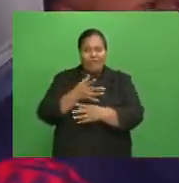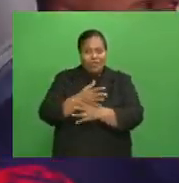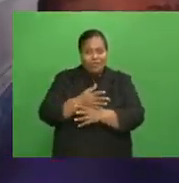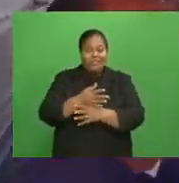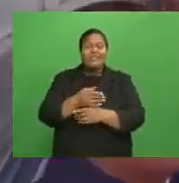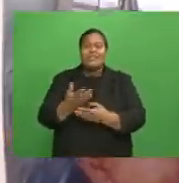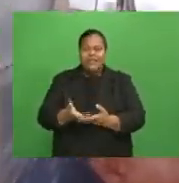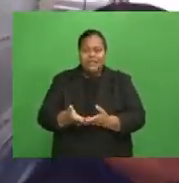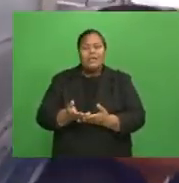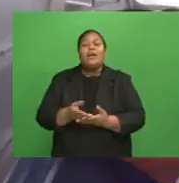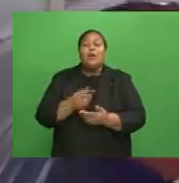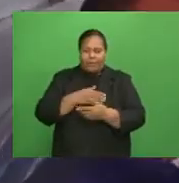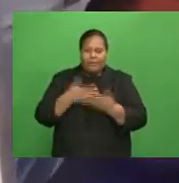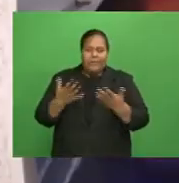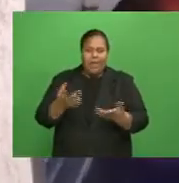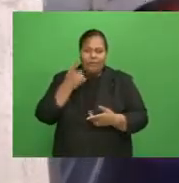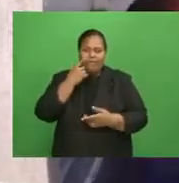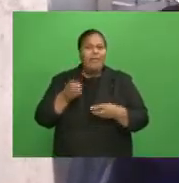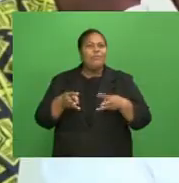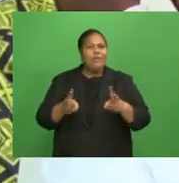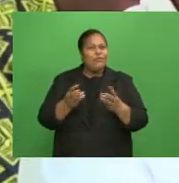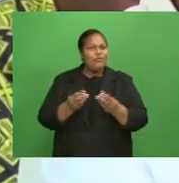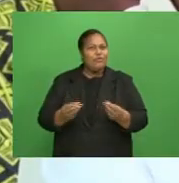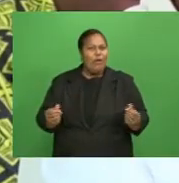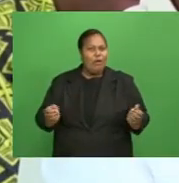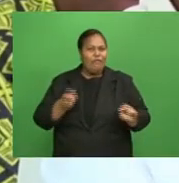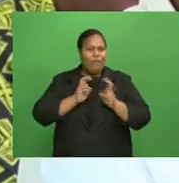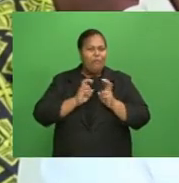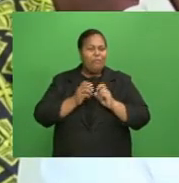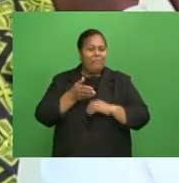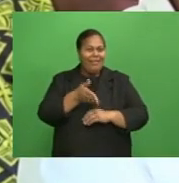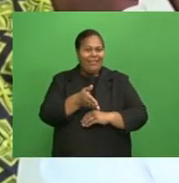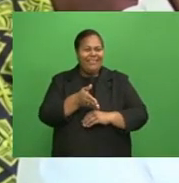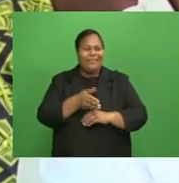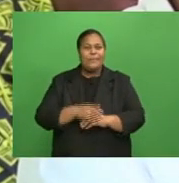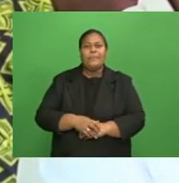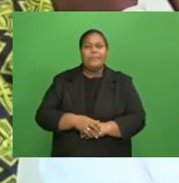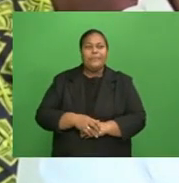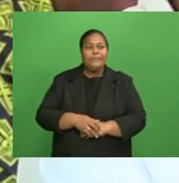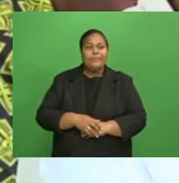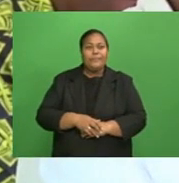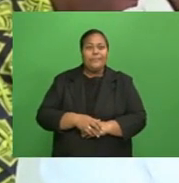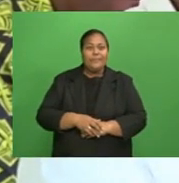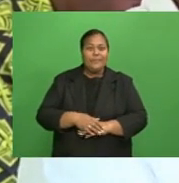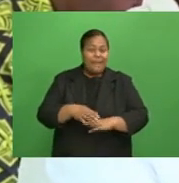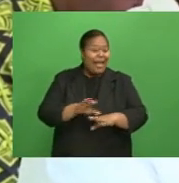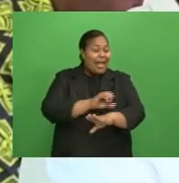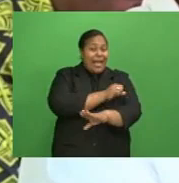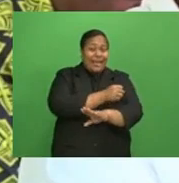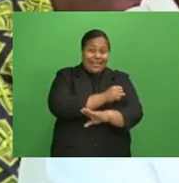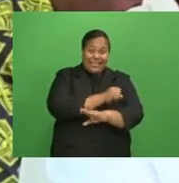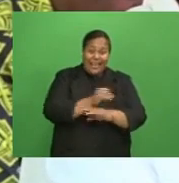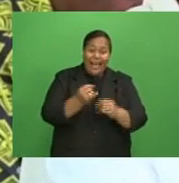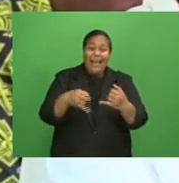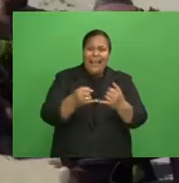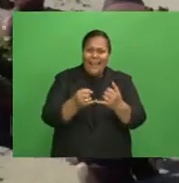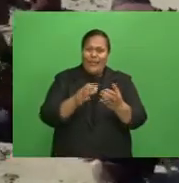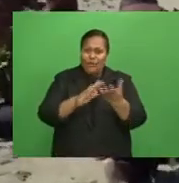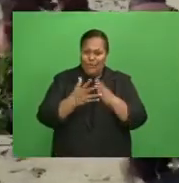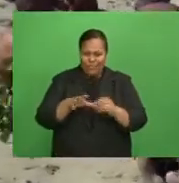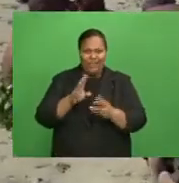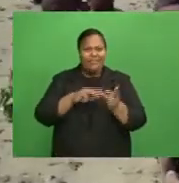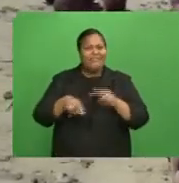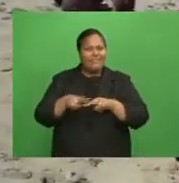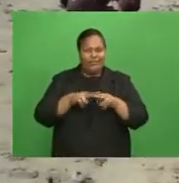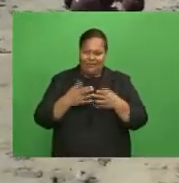to solve that long-standing problem in Tamasua and in maritime communities all throughout Fiji. Prime